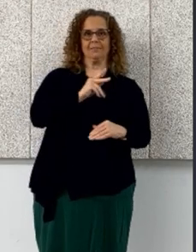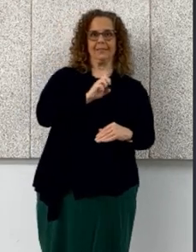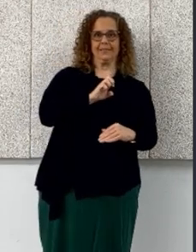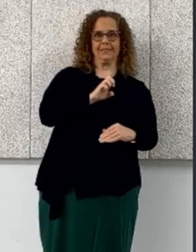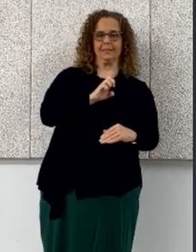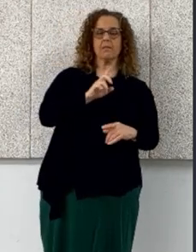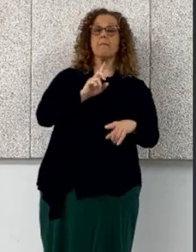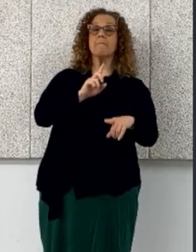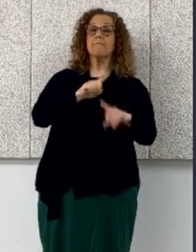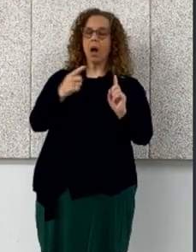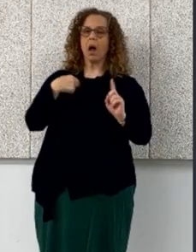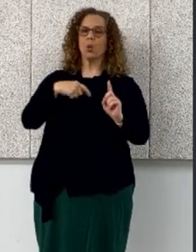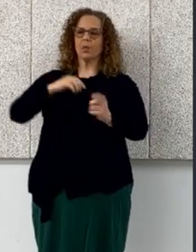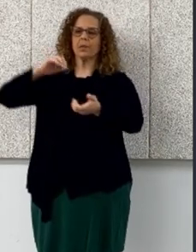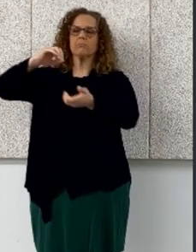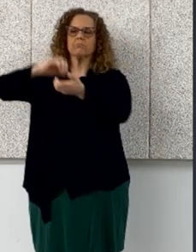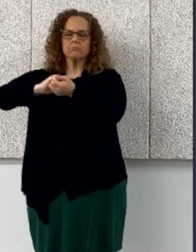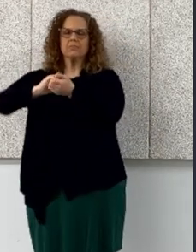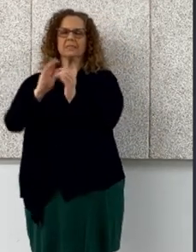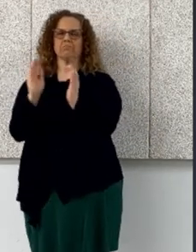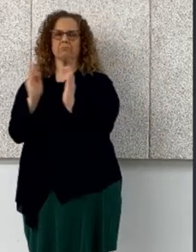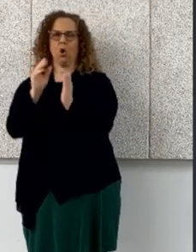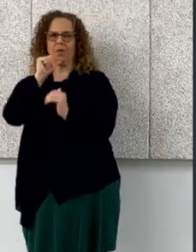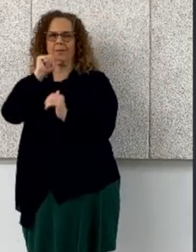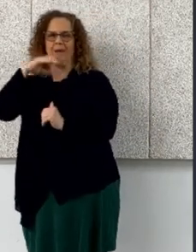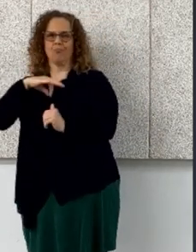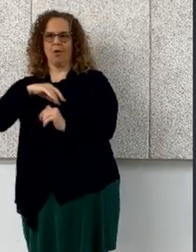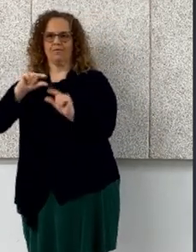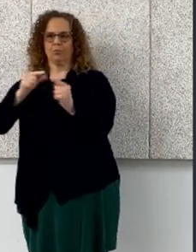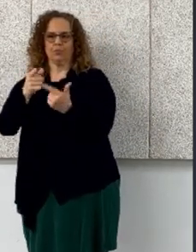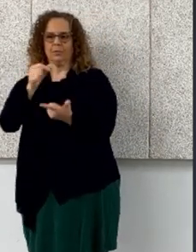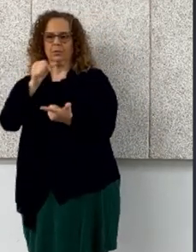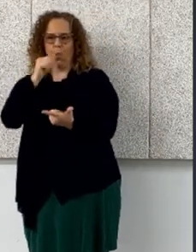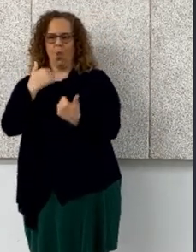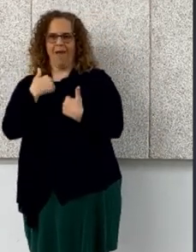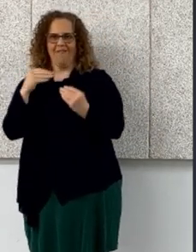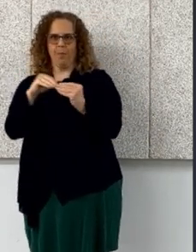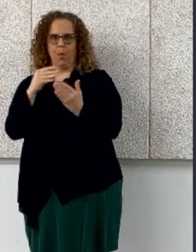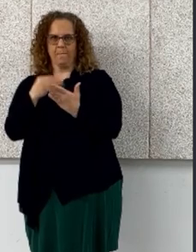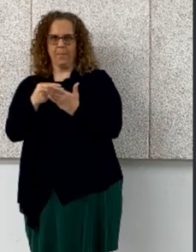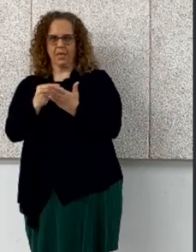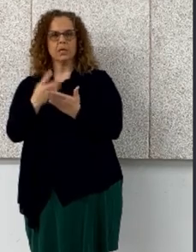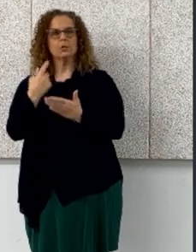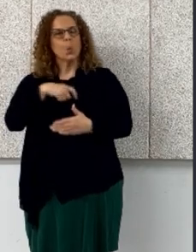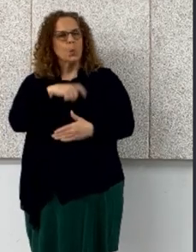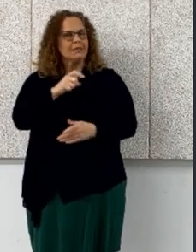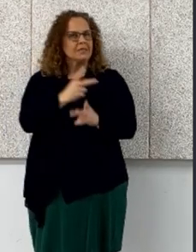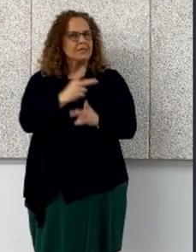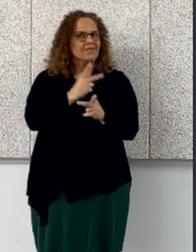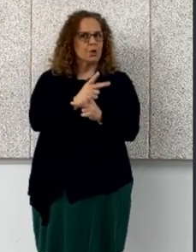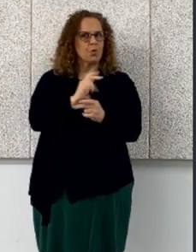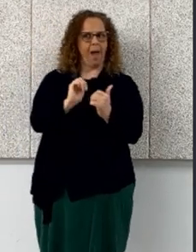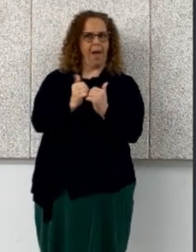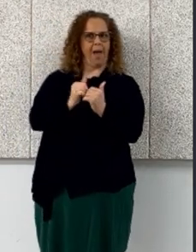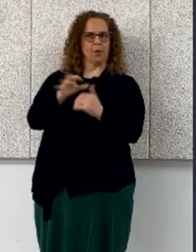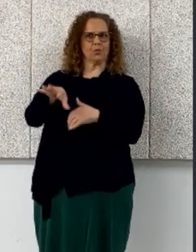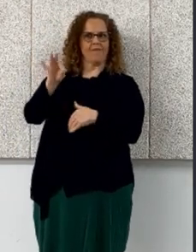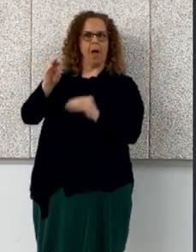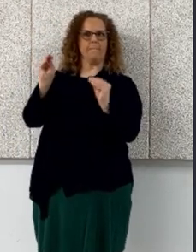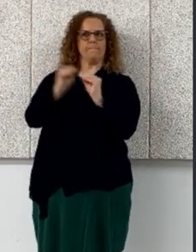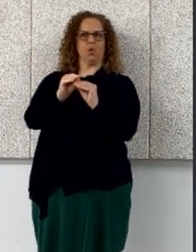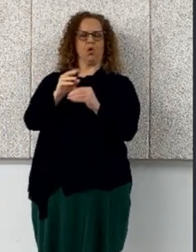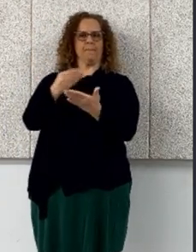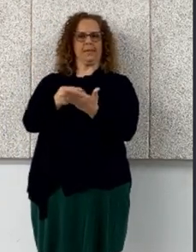the groups that we're working with, who are small nonprofit groups, don't have more resource. So we've got to find other resource to balance that equation. Yeah.